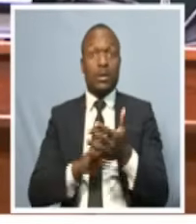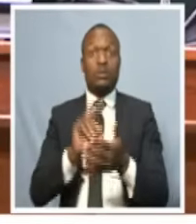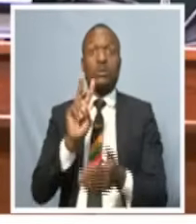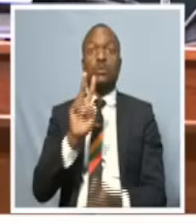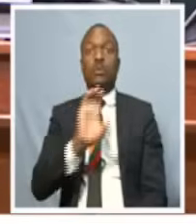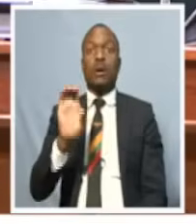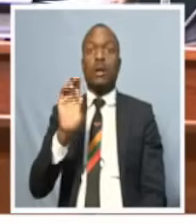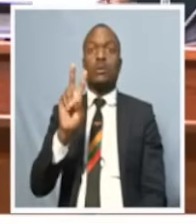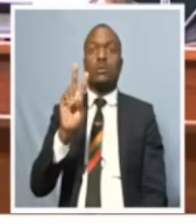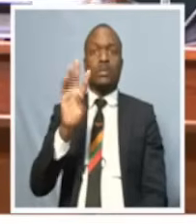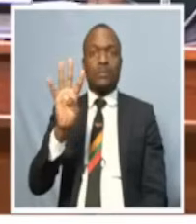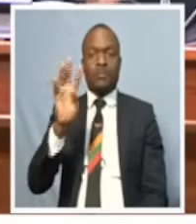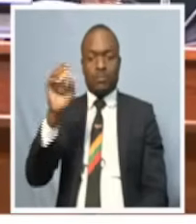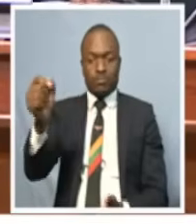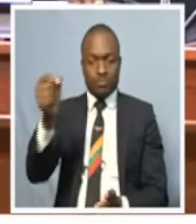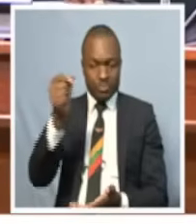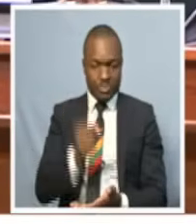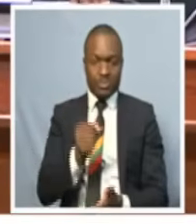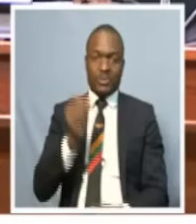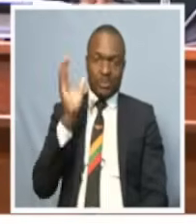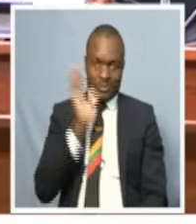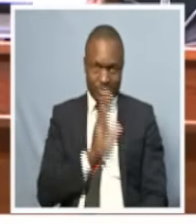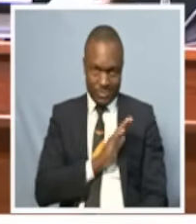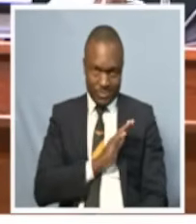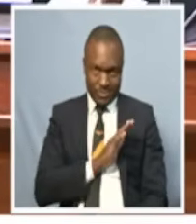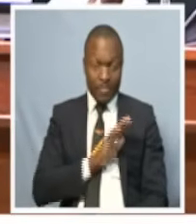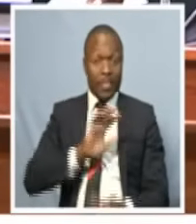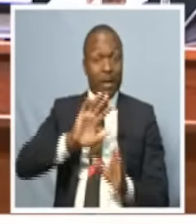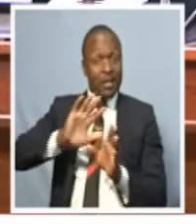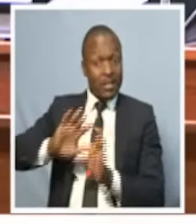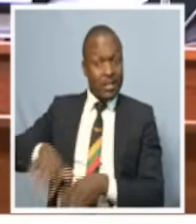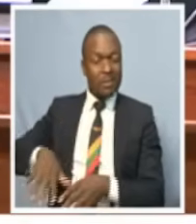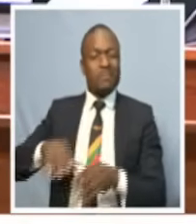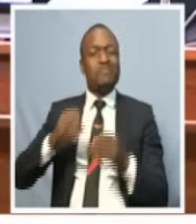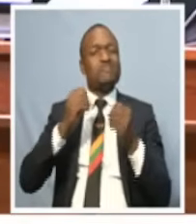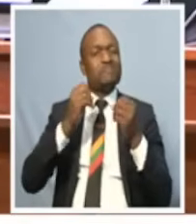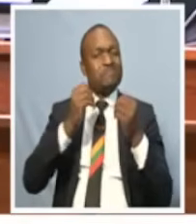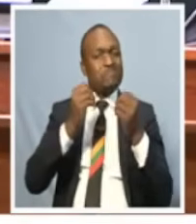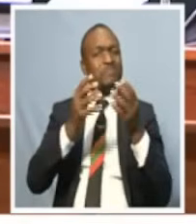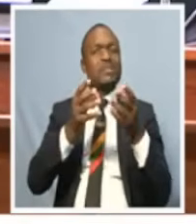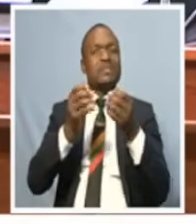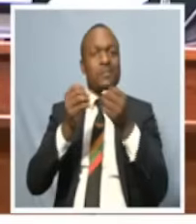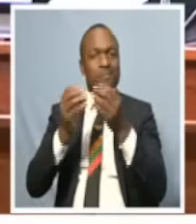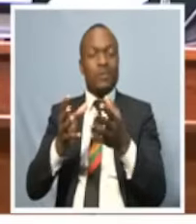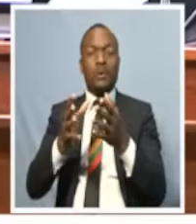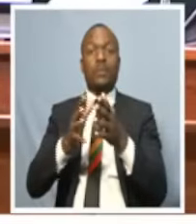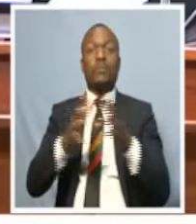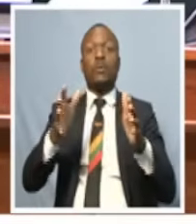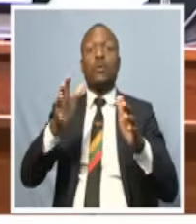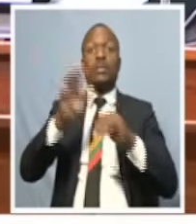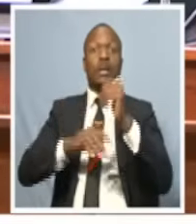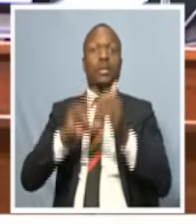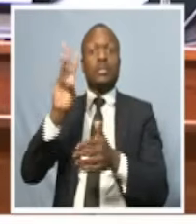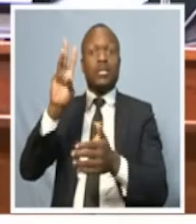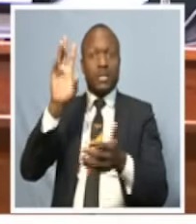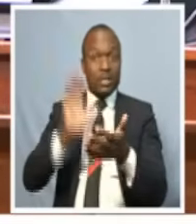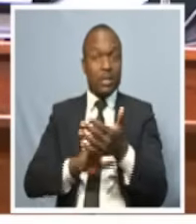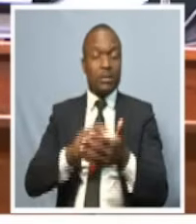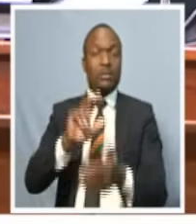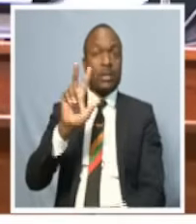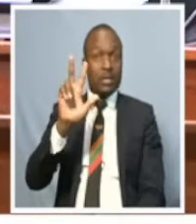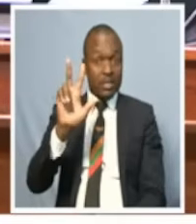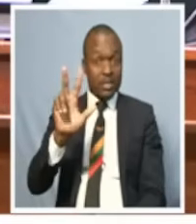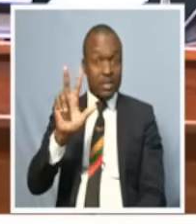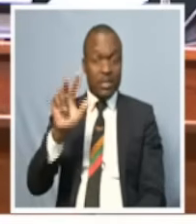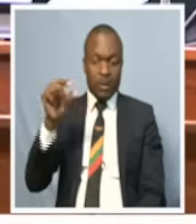4,224 were recruited, leaving a pool of more than 6,000